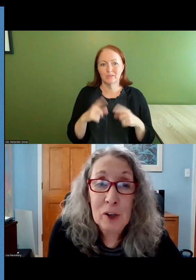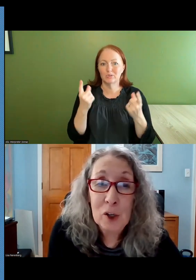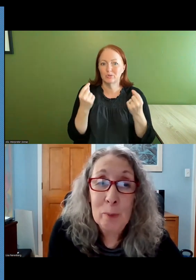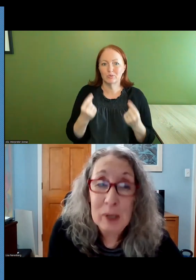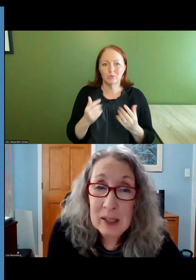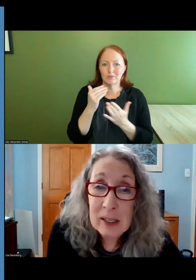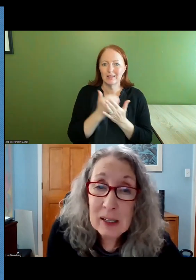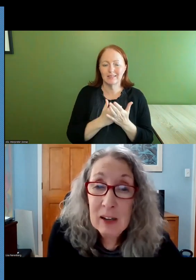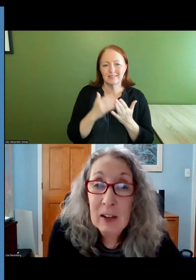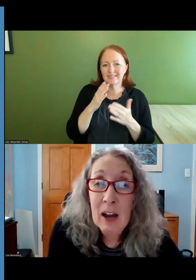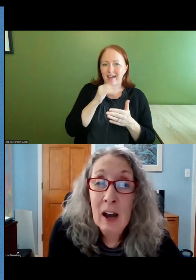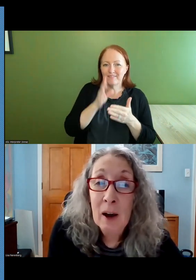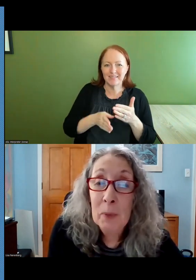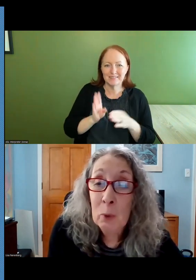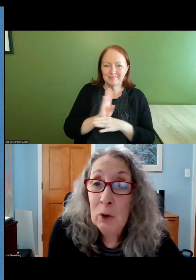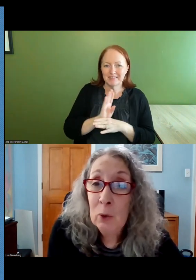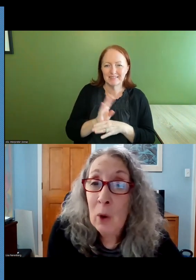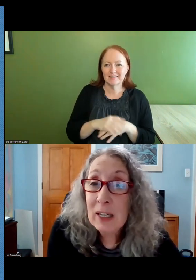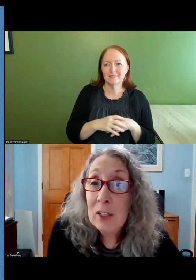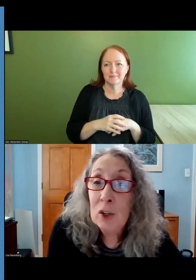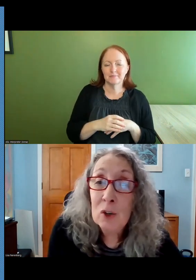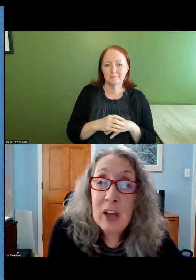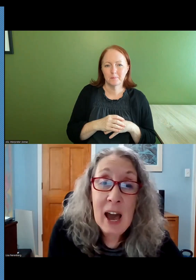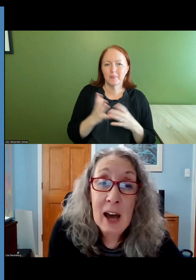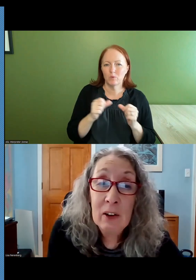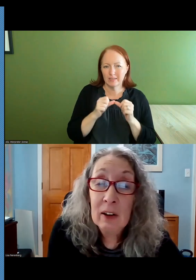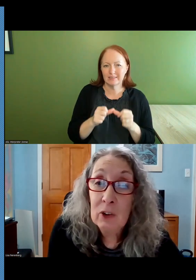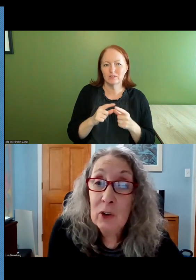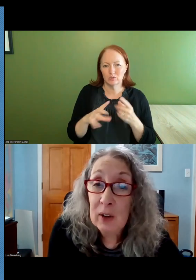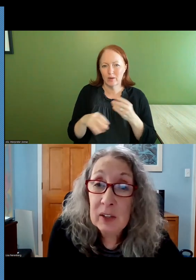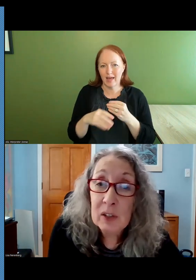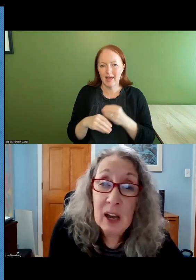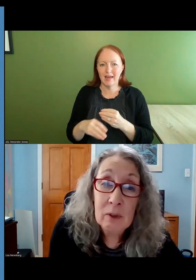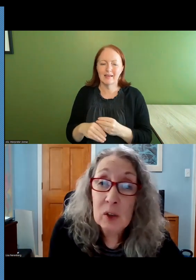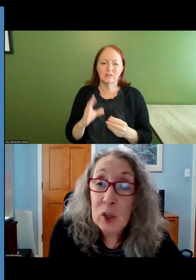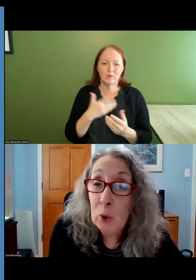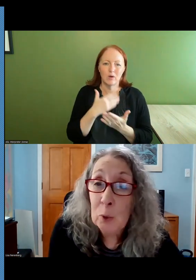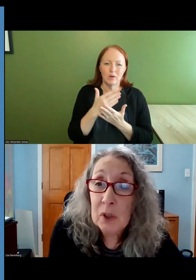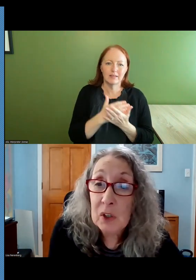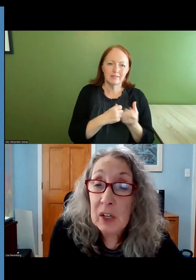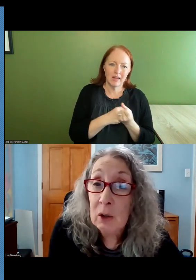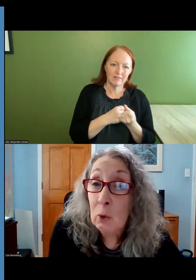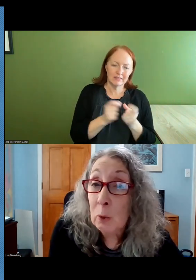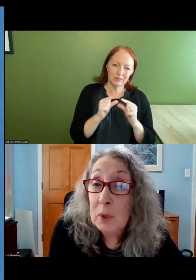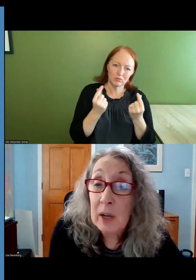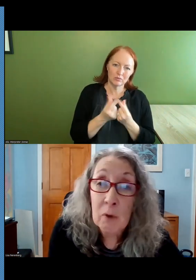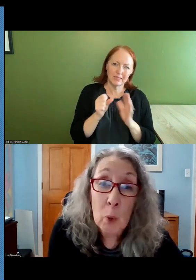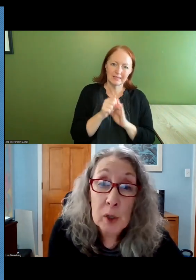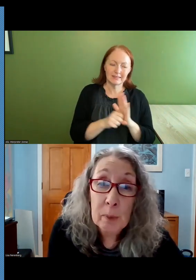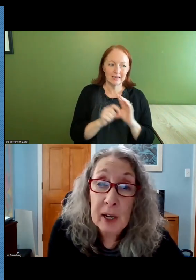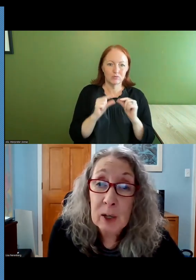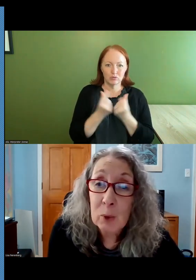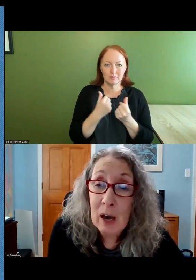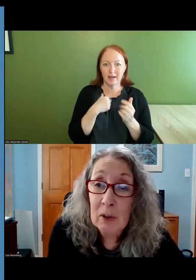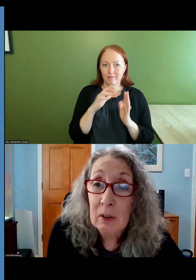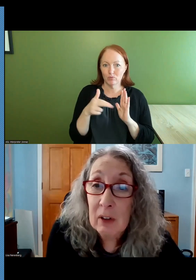of unfinished business. We do want to continue to add to our list of advocacy groups and state groups that have a role